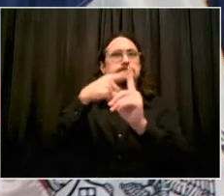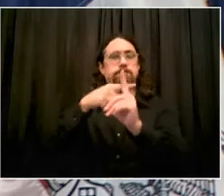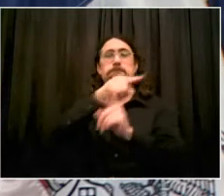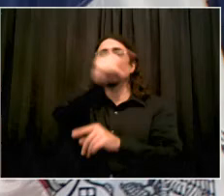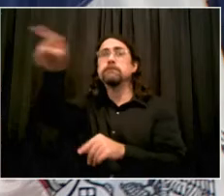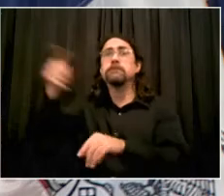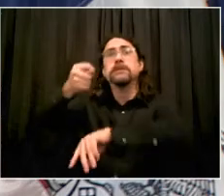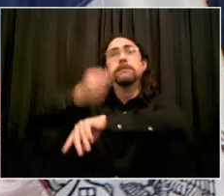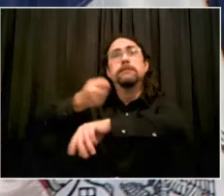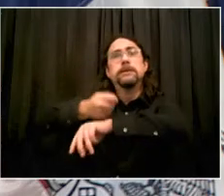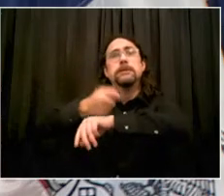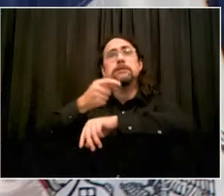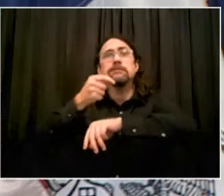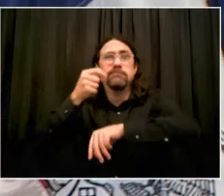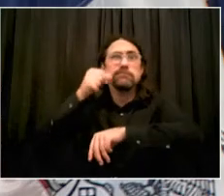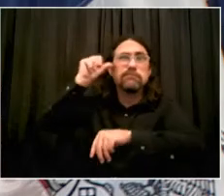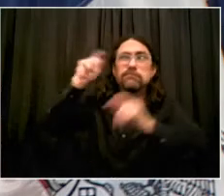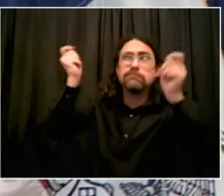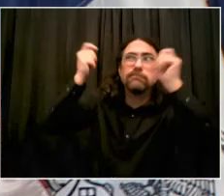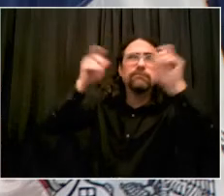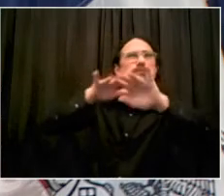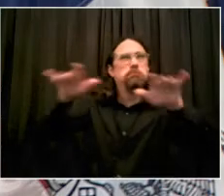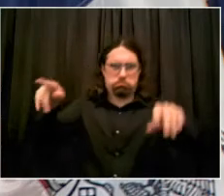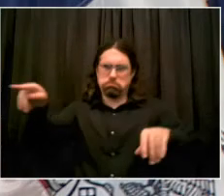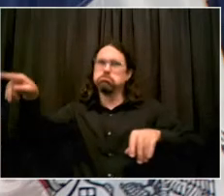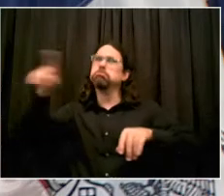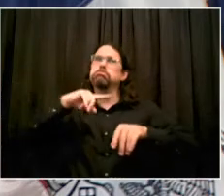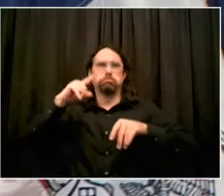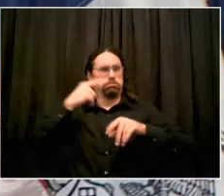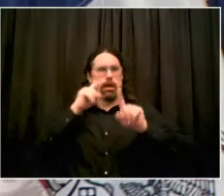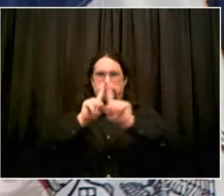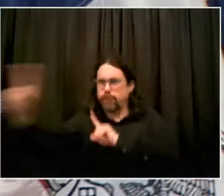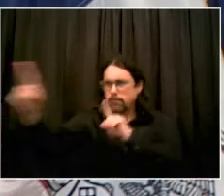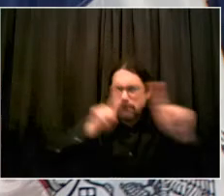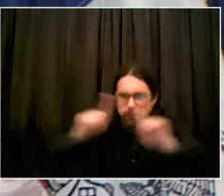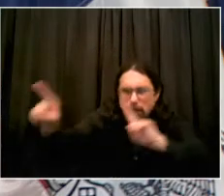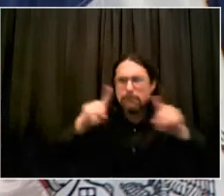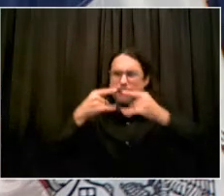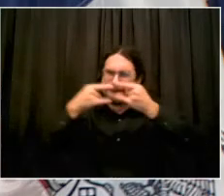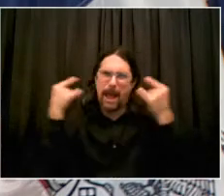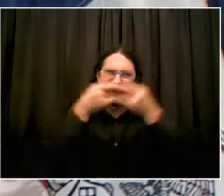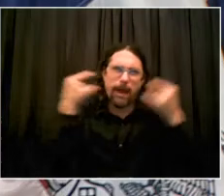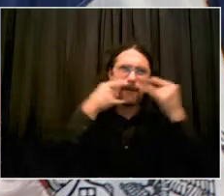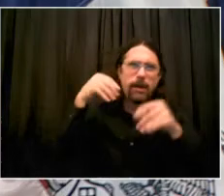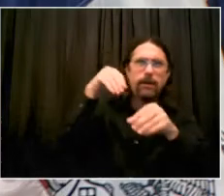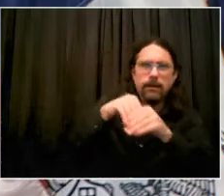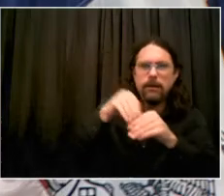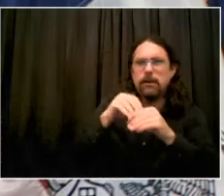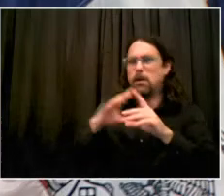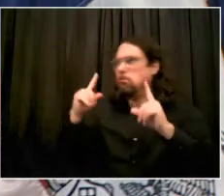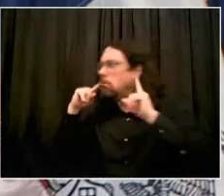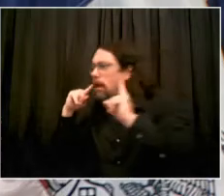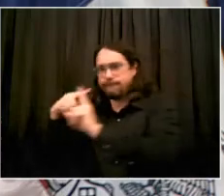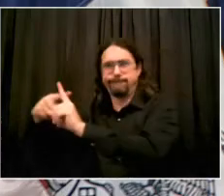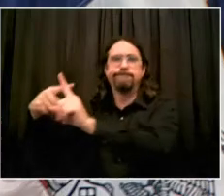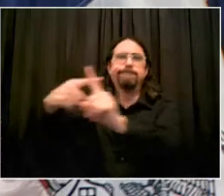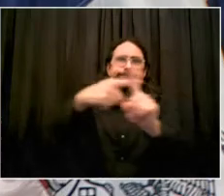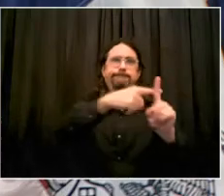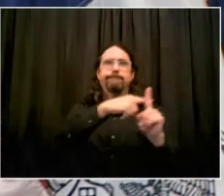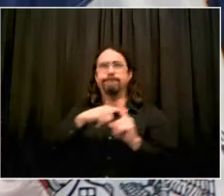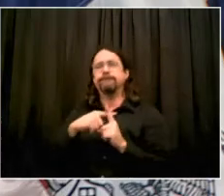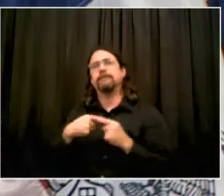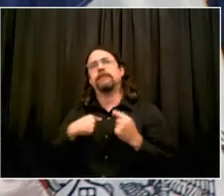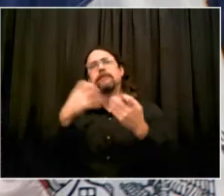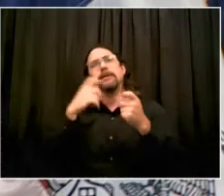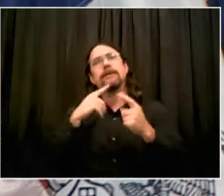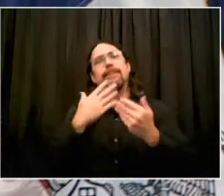need to solve this problem together. And we're seeing tremendous support and cooperation from community leaders and institutions. I want to thank them for that, thank them for joining with us a